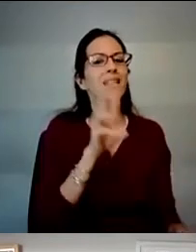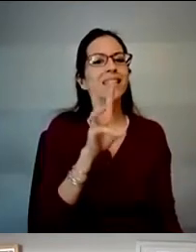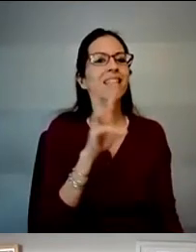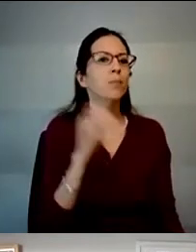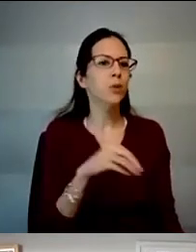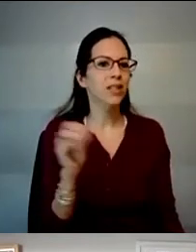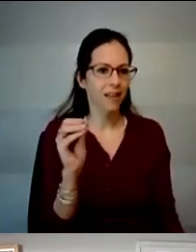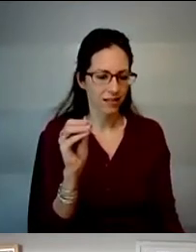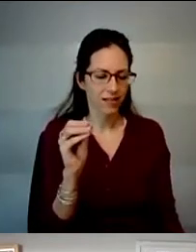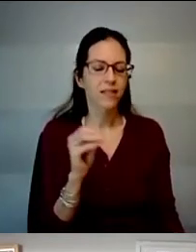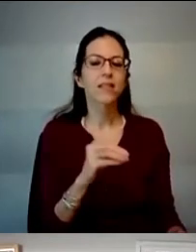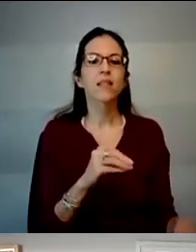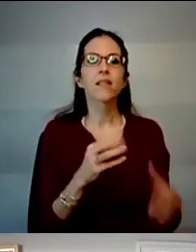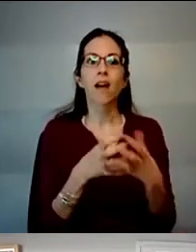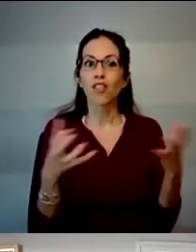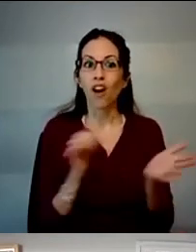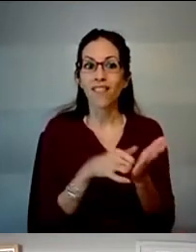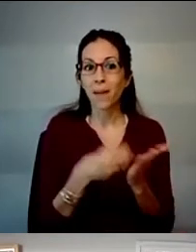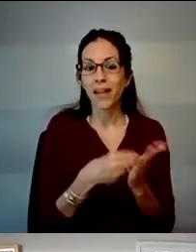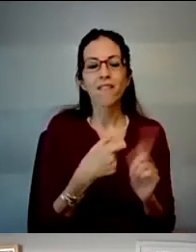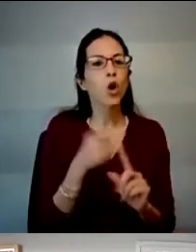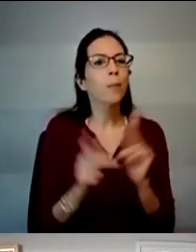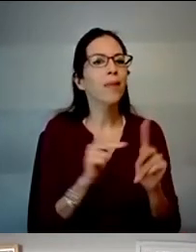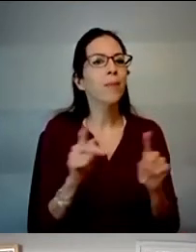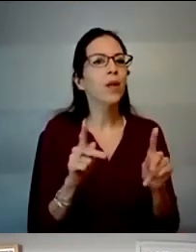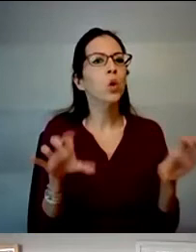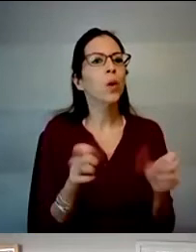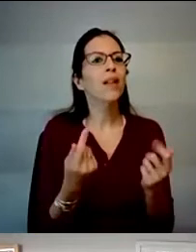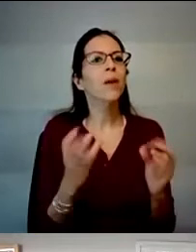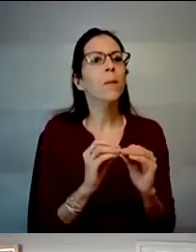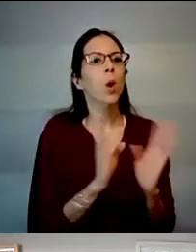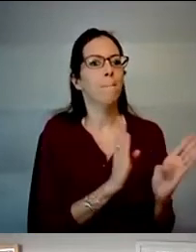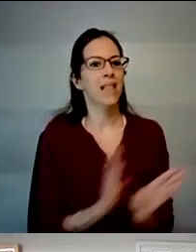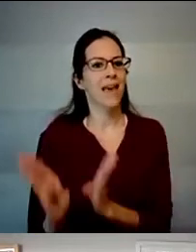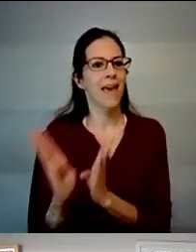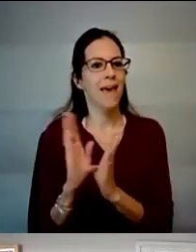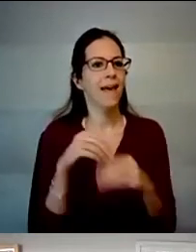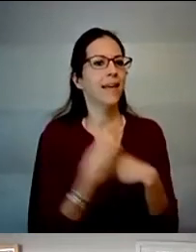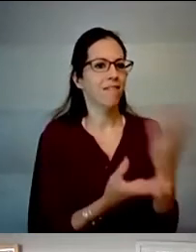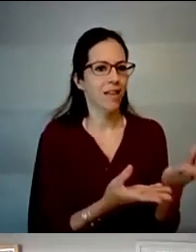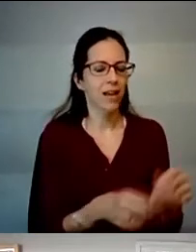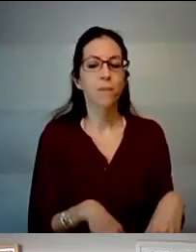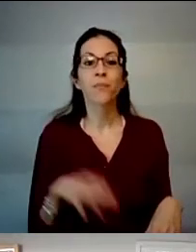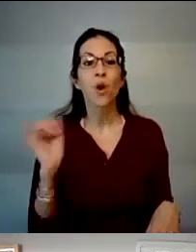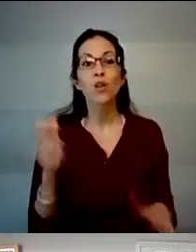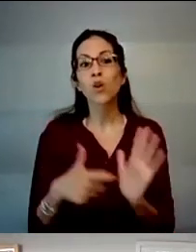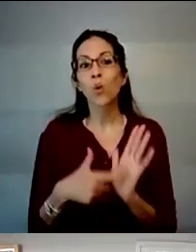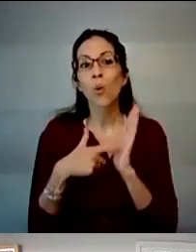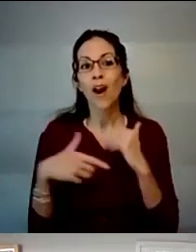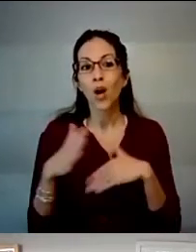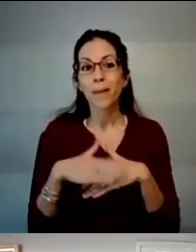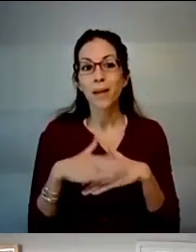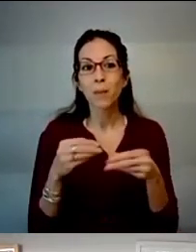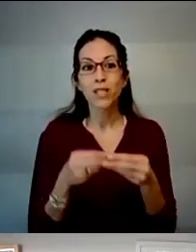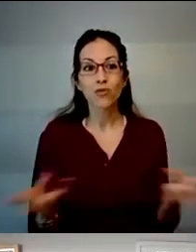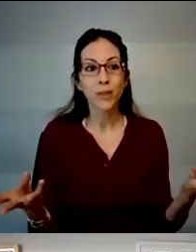that coming from people doing a little more planned giving and also require minimum distributions. Because again,